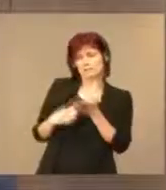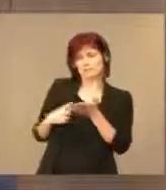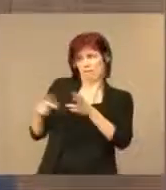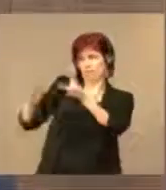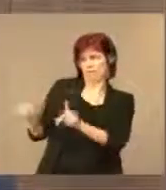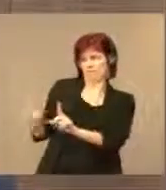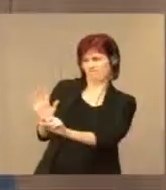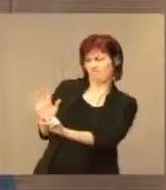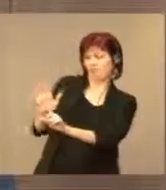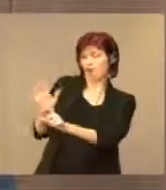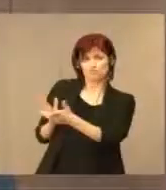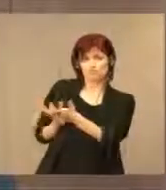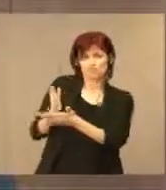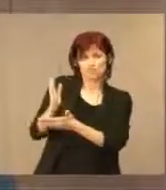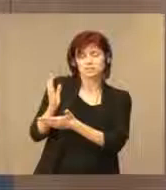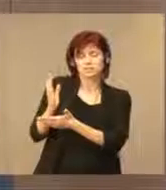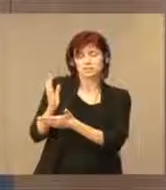them, we will hear more.